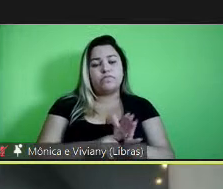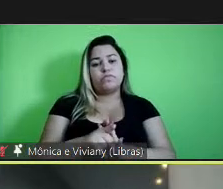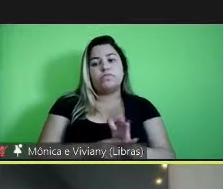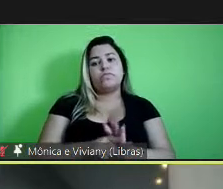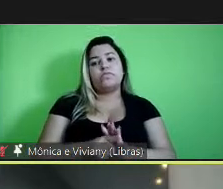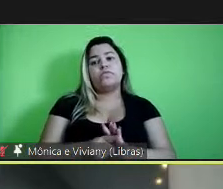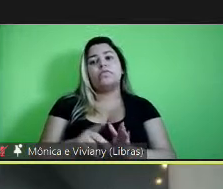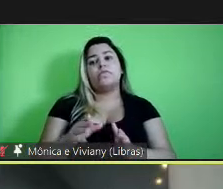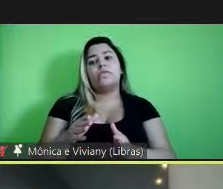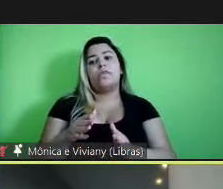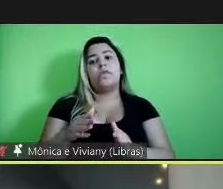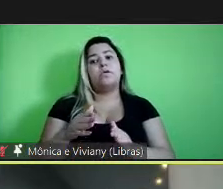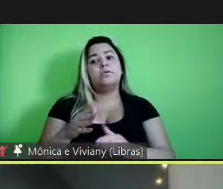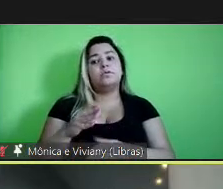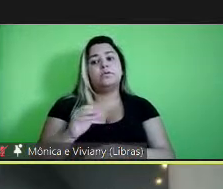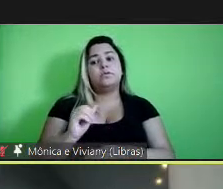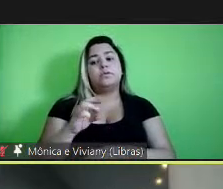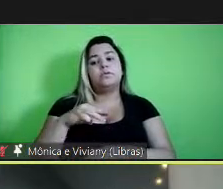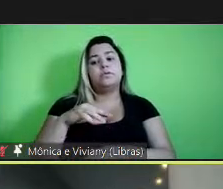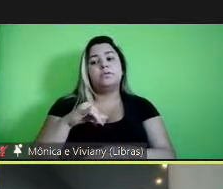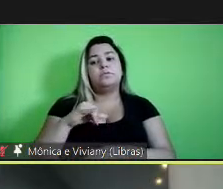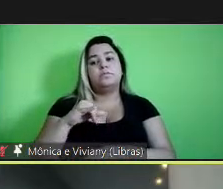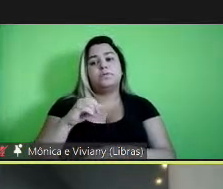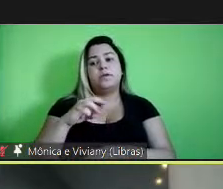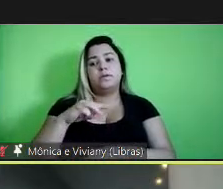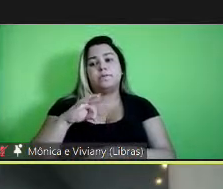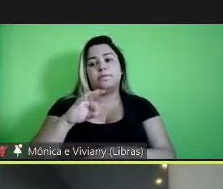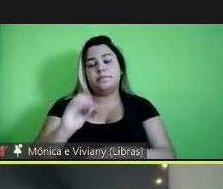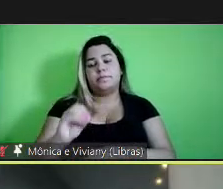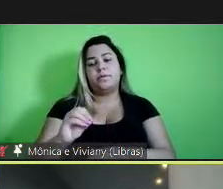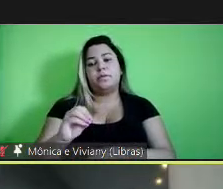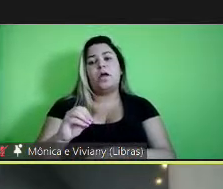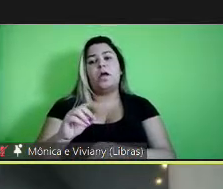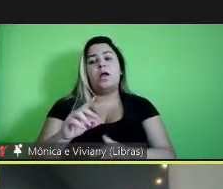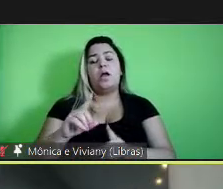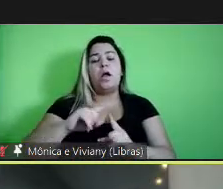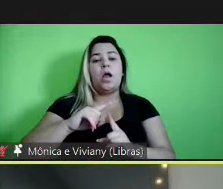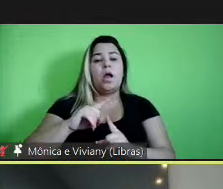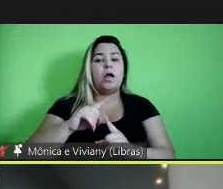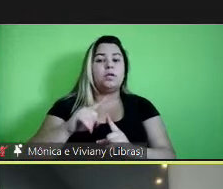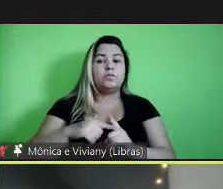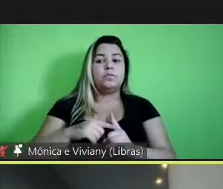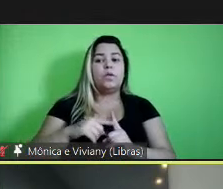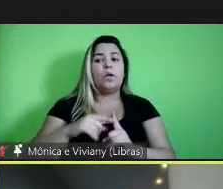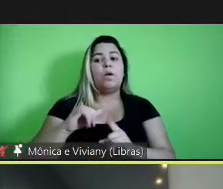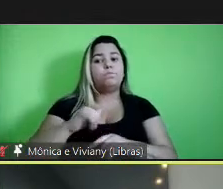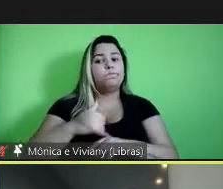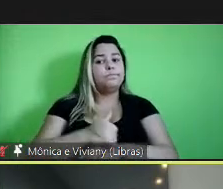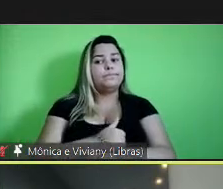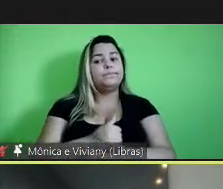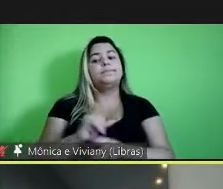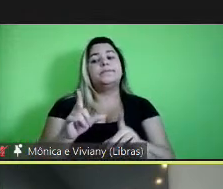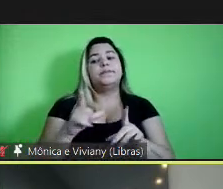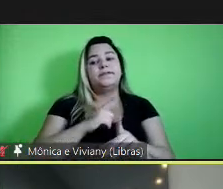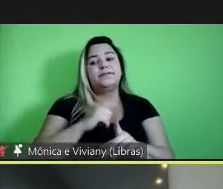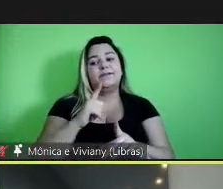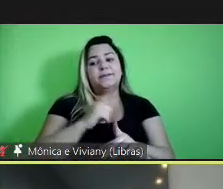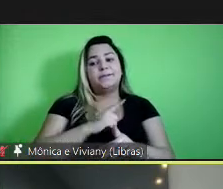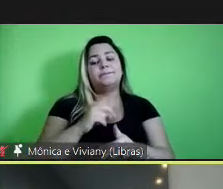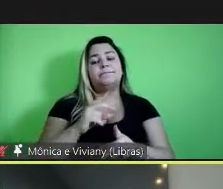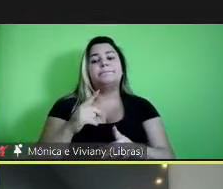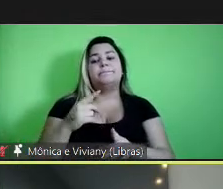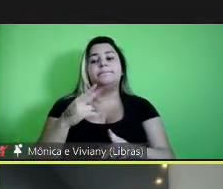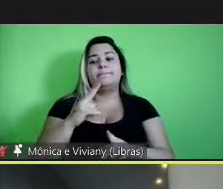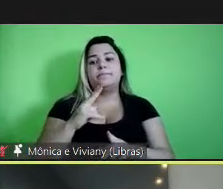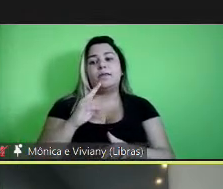body index mass over 35, and that's the third cause of health problems. It was obesity. So we